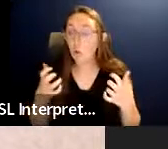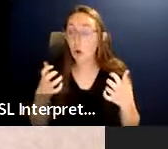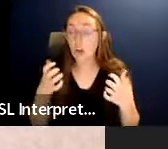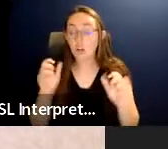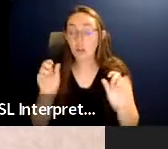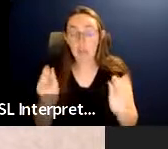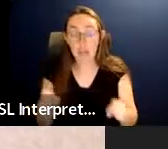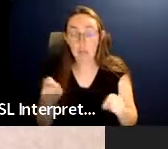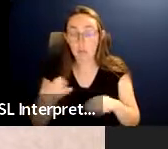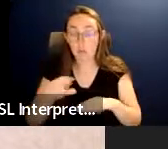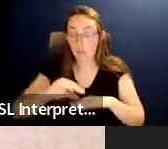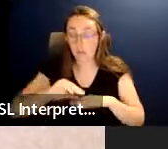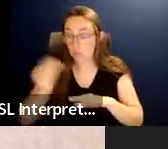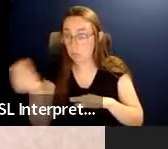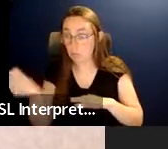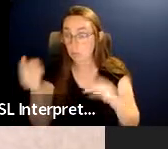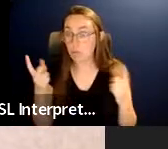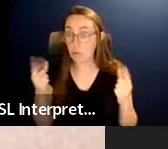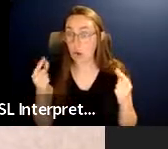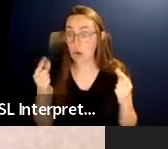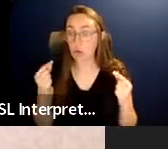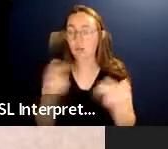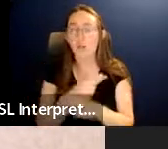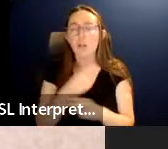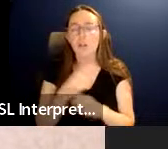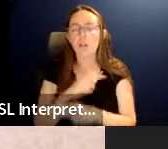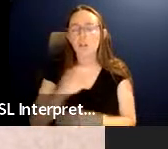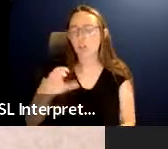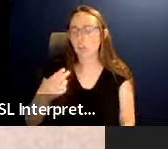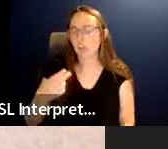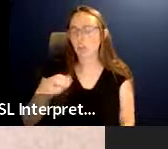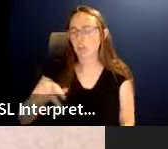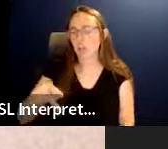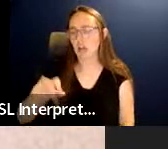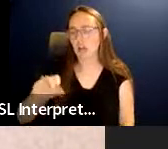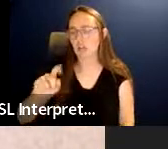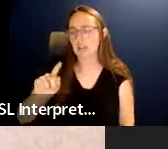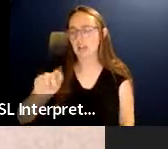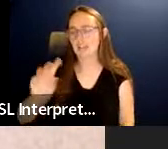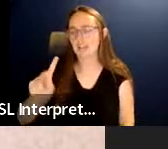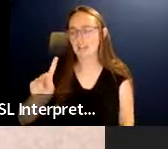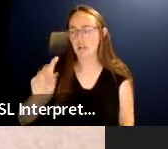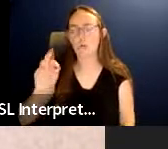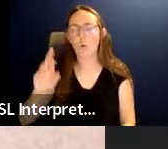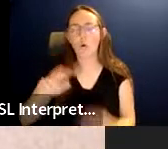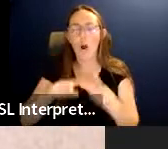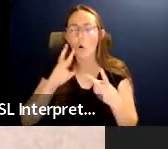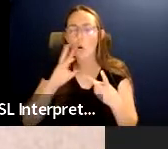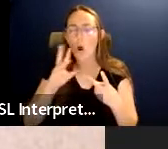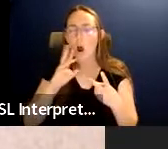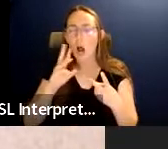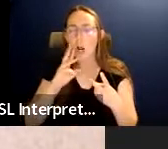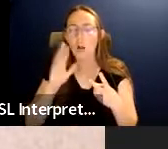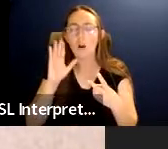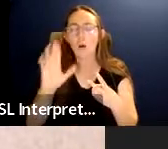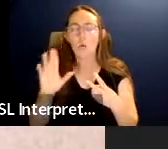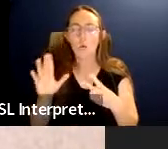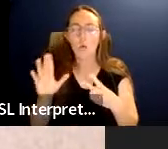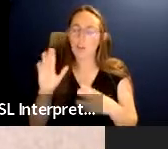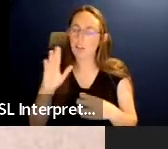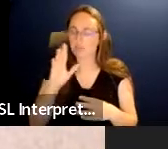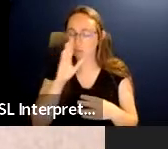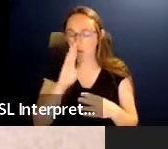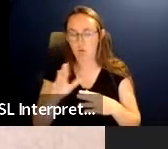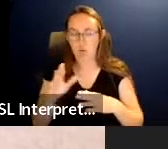use water. And I will put that material, chapstick, right onto the quick grip